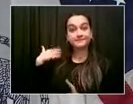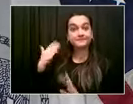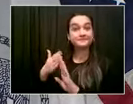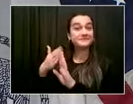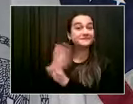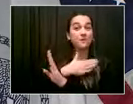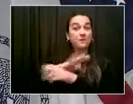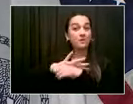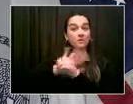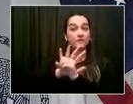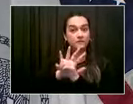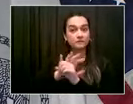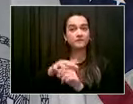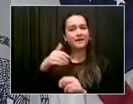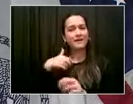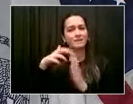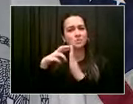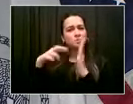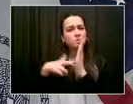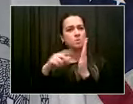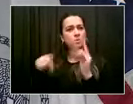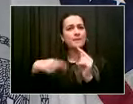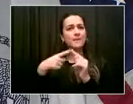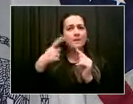for providing